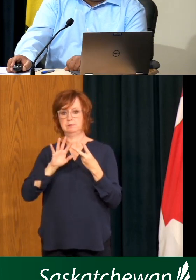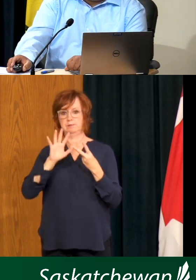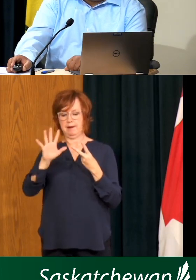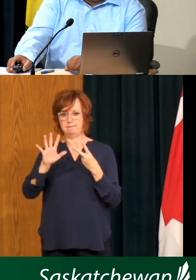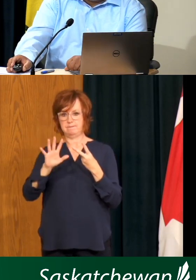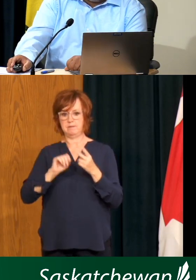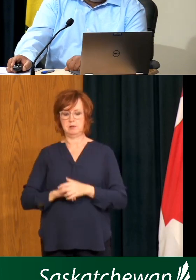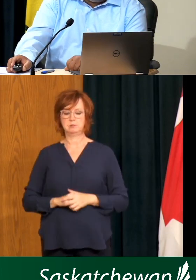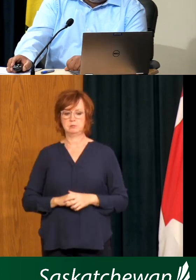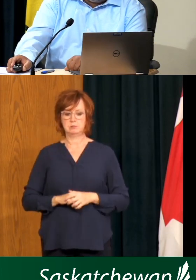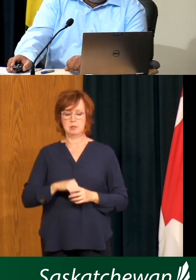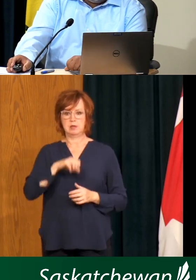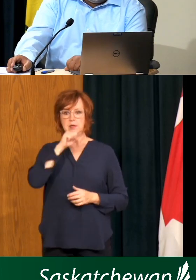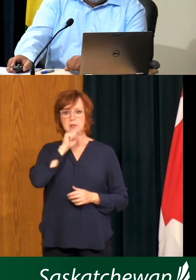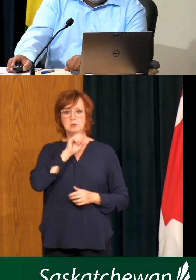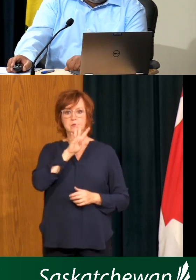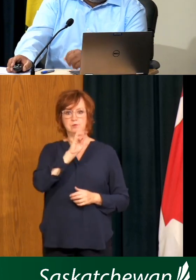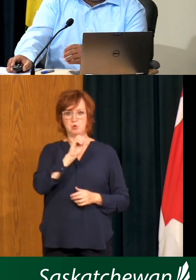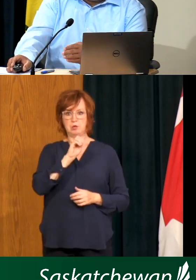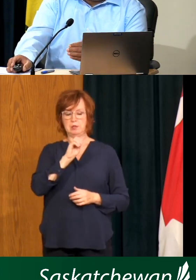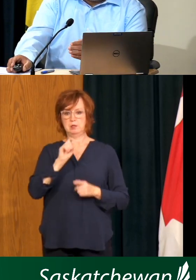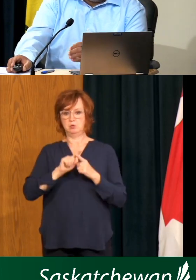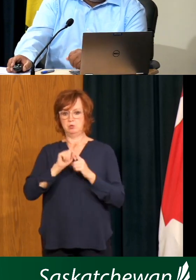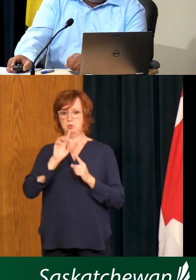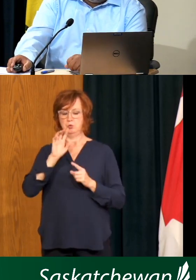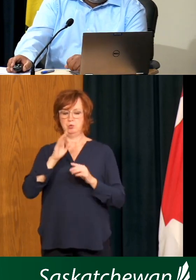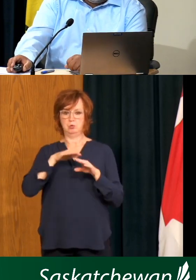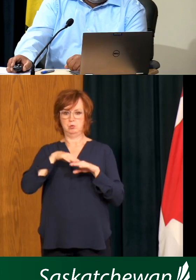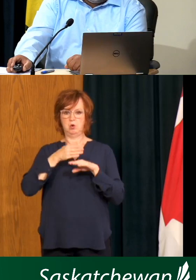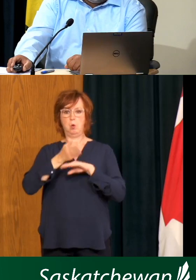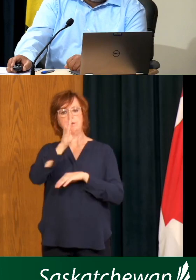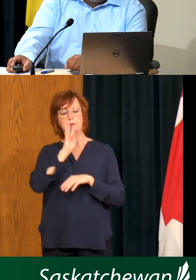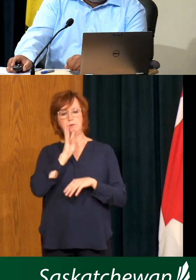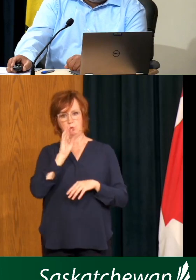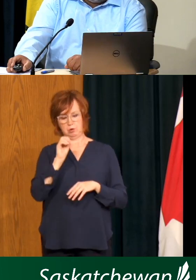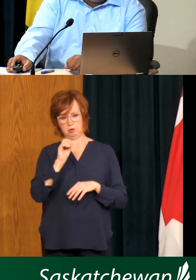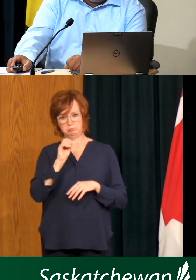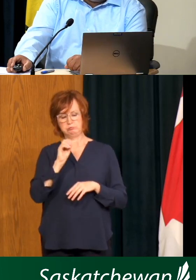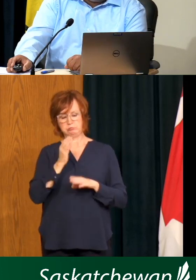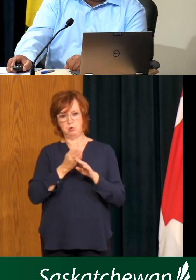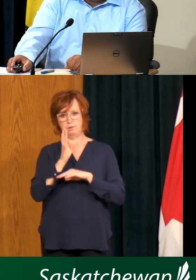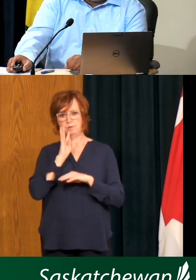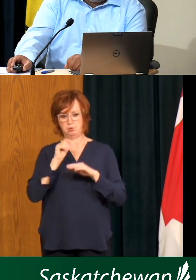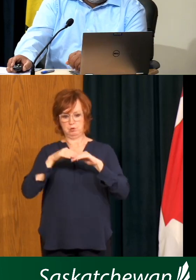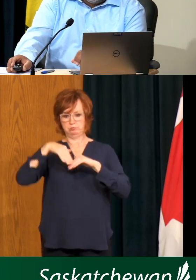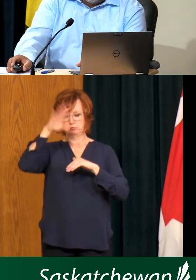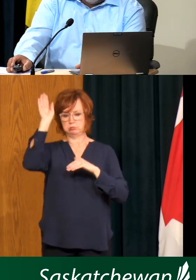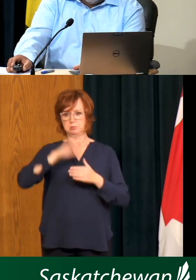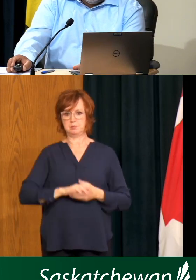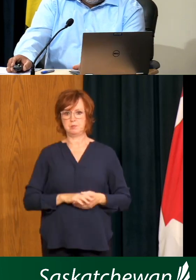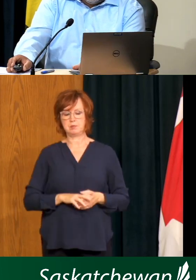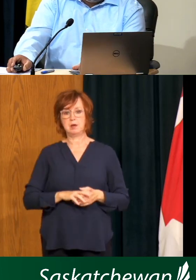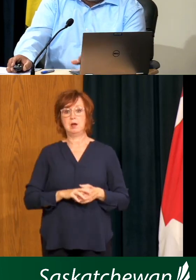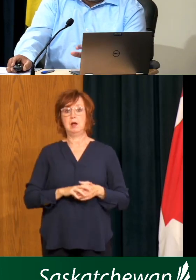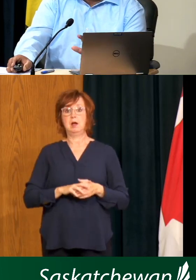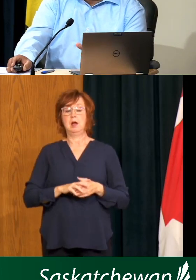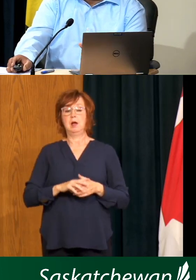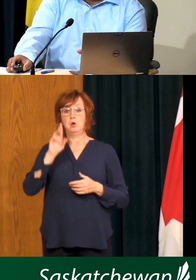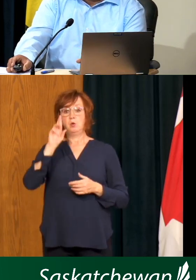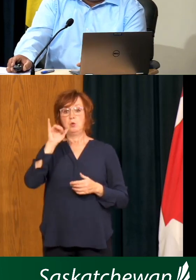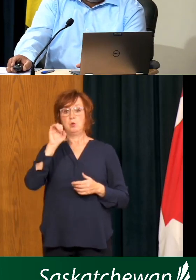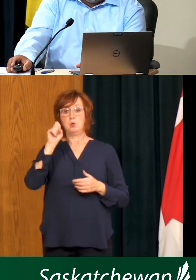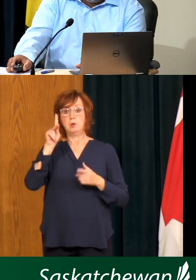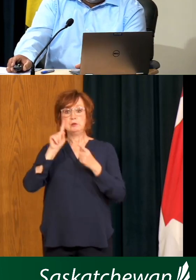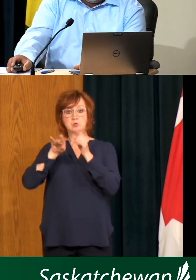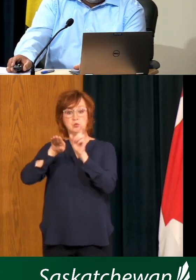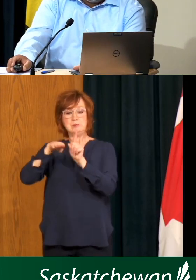the 40 and older age group. But obviously the rate of death, the risk of death rises as you get older. And again, this is